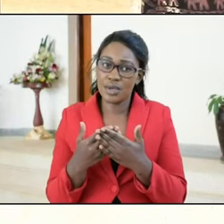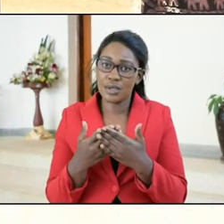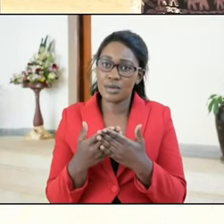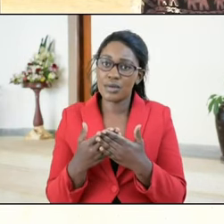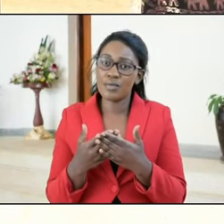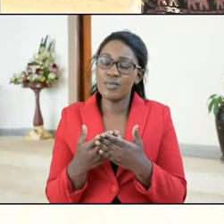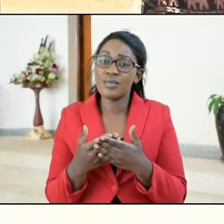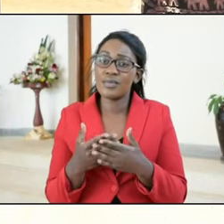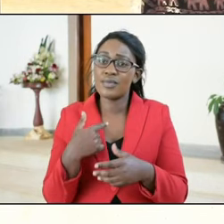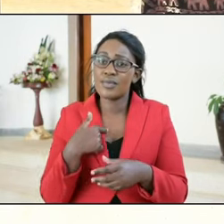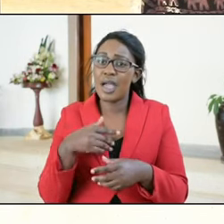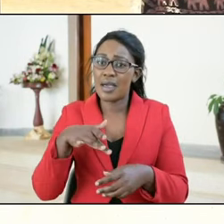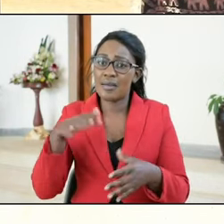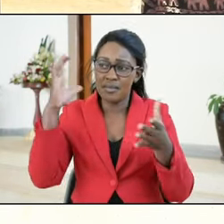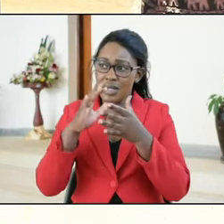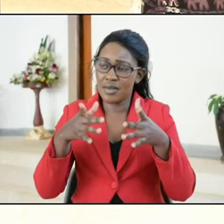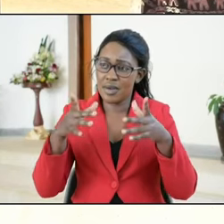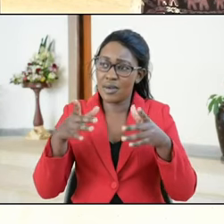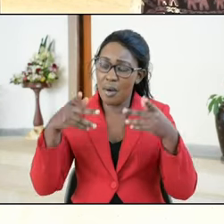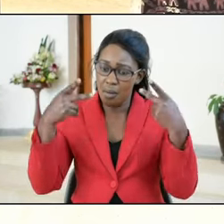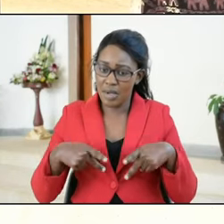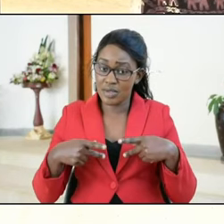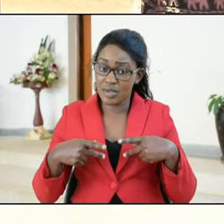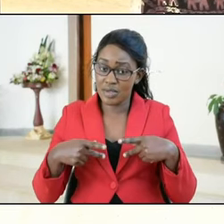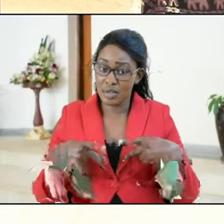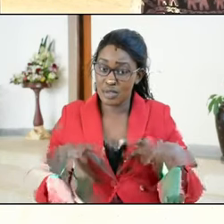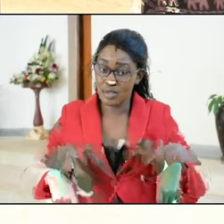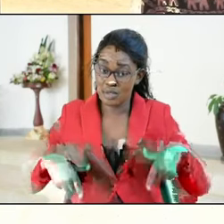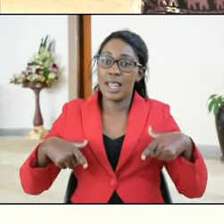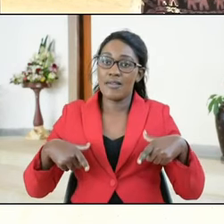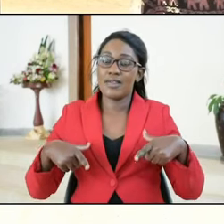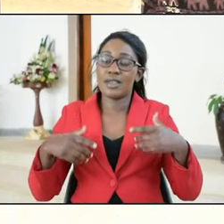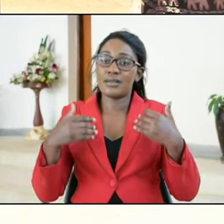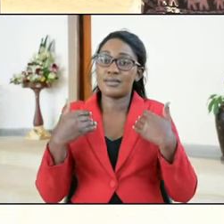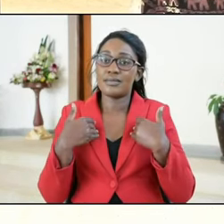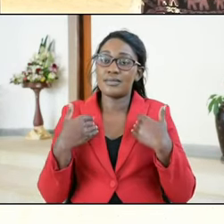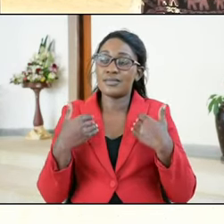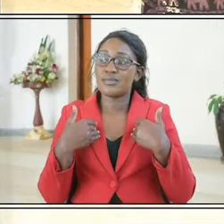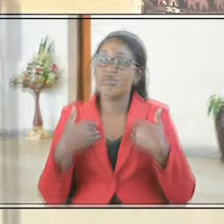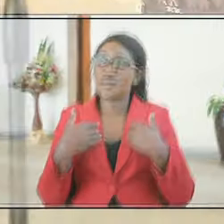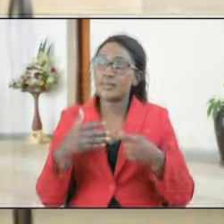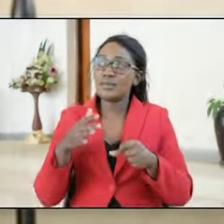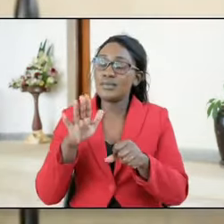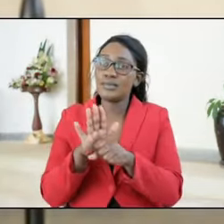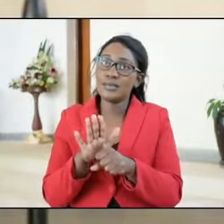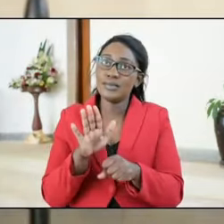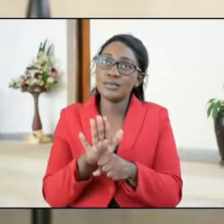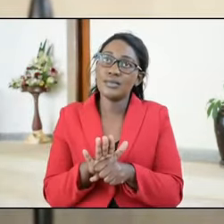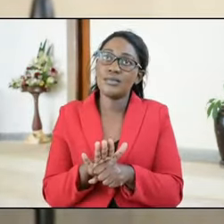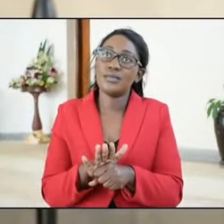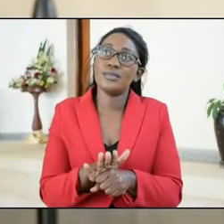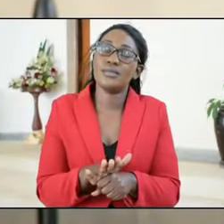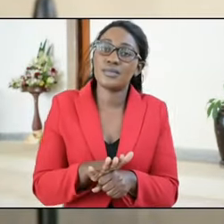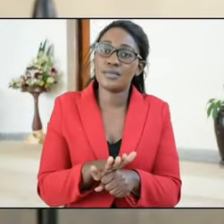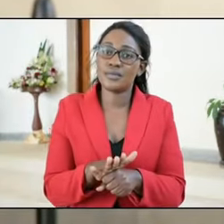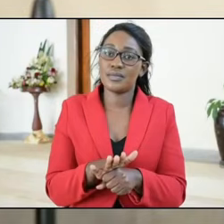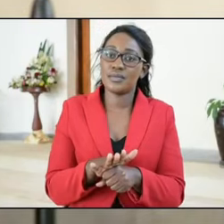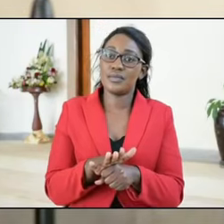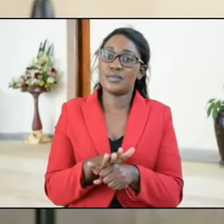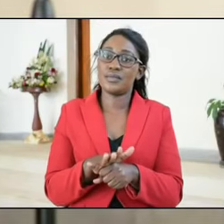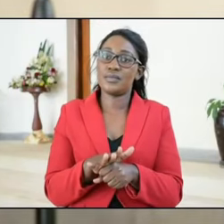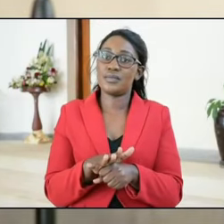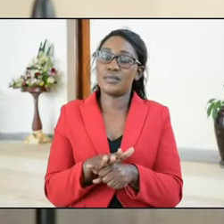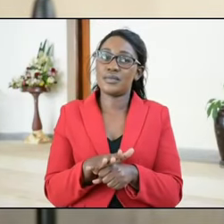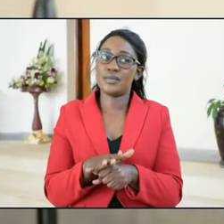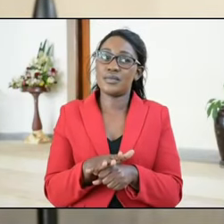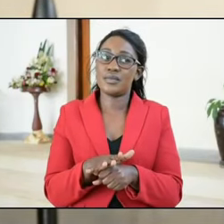called living, there are a lot of noises around human beings that